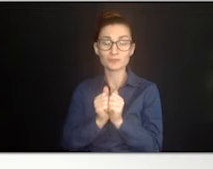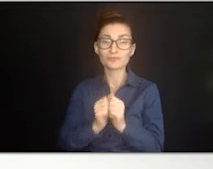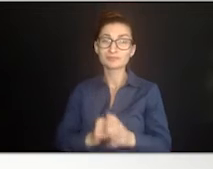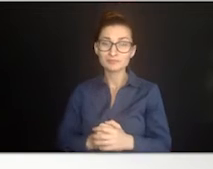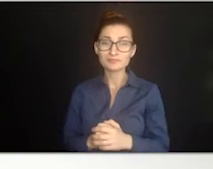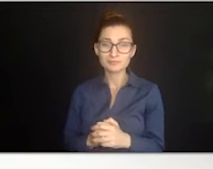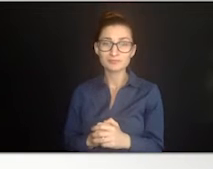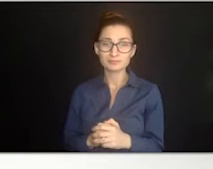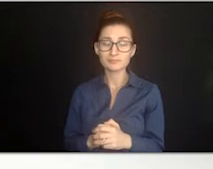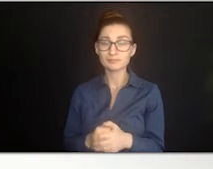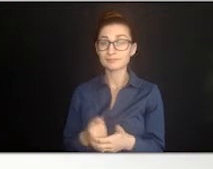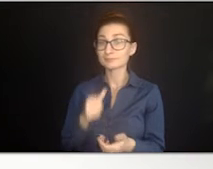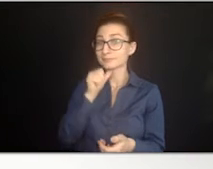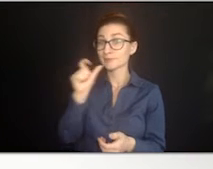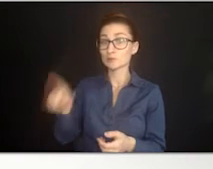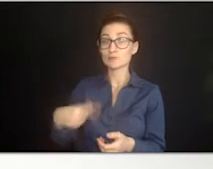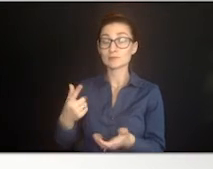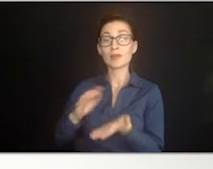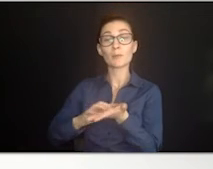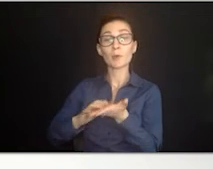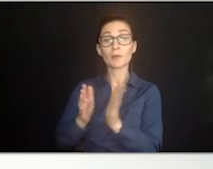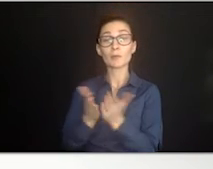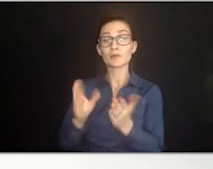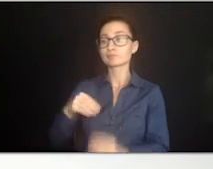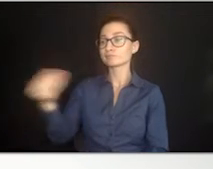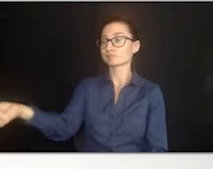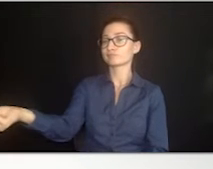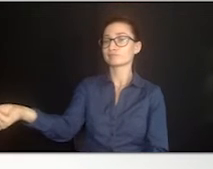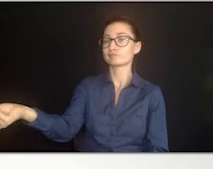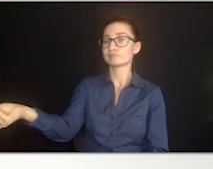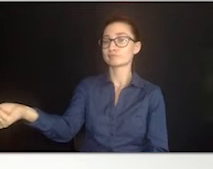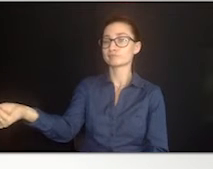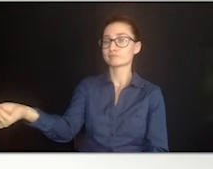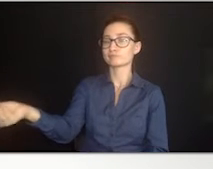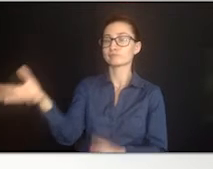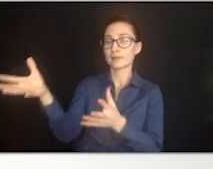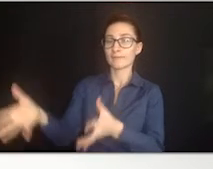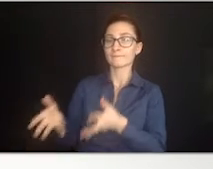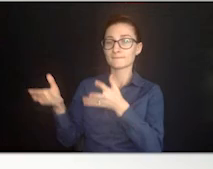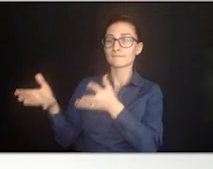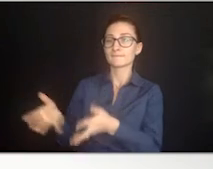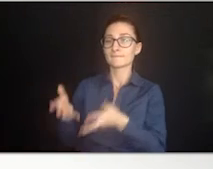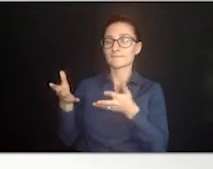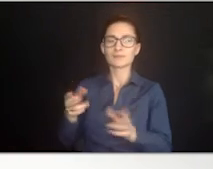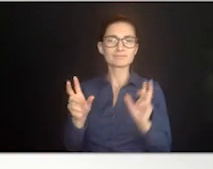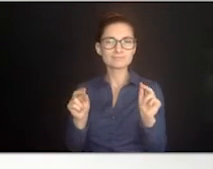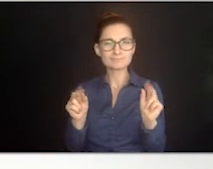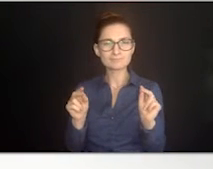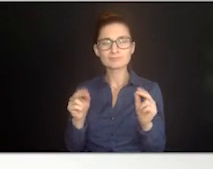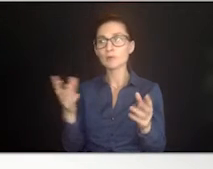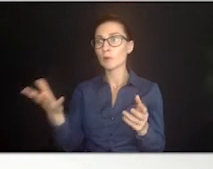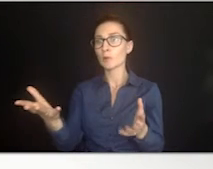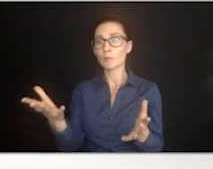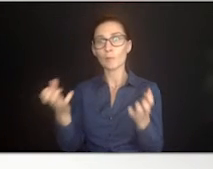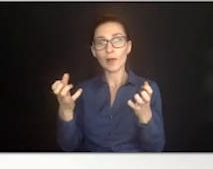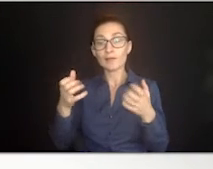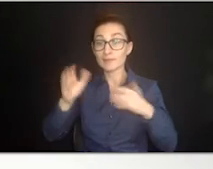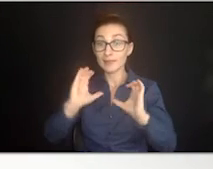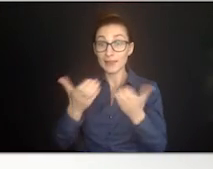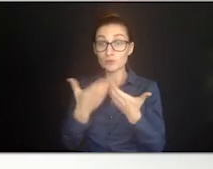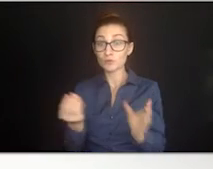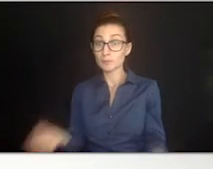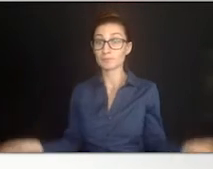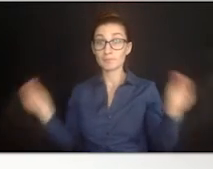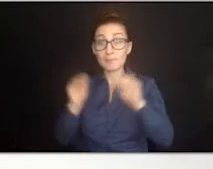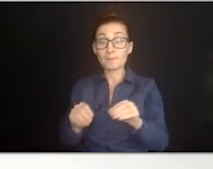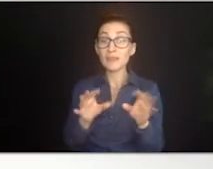you're not just getting your Braille books in a separate classroom. We want to know that those Braille books are being used in an inclusive environment. And the same